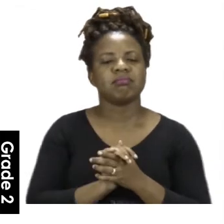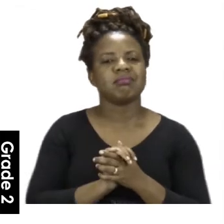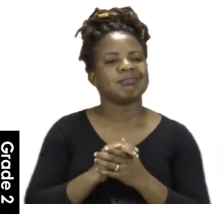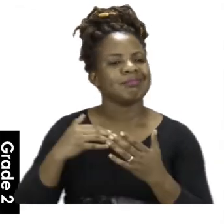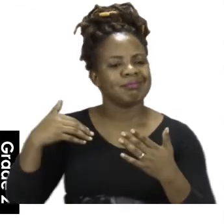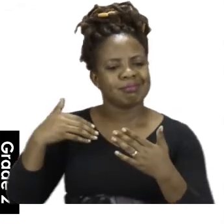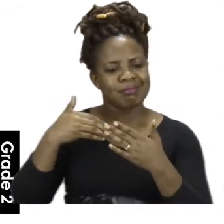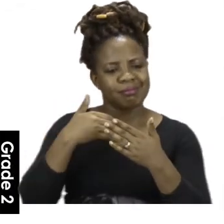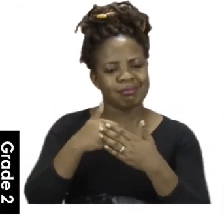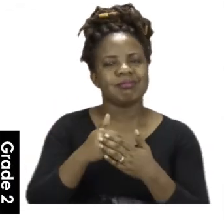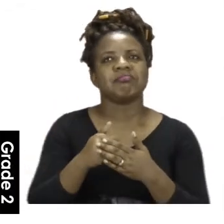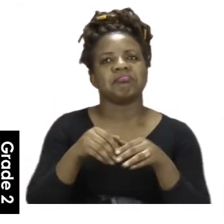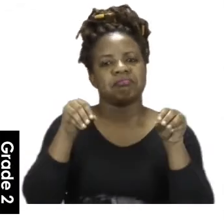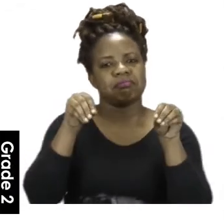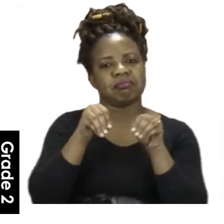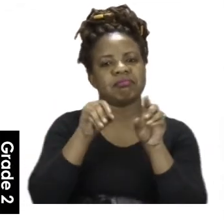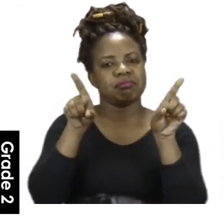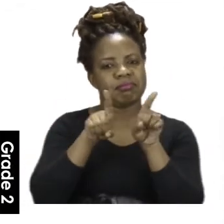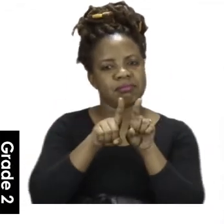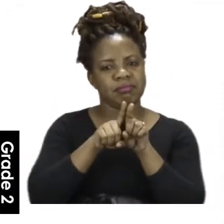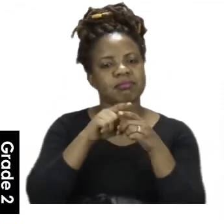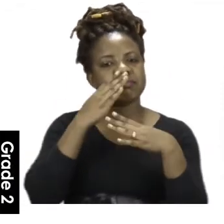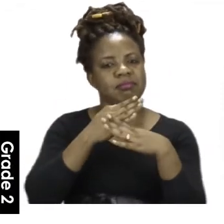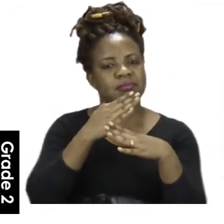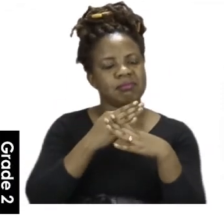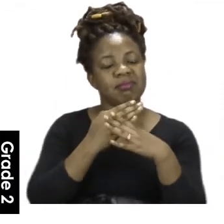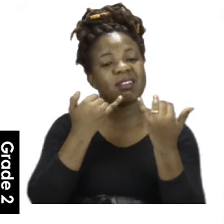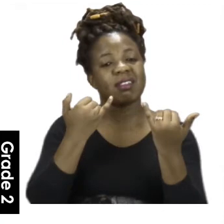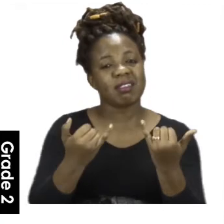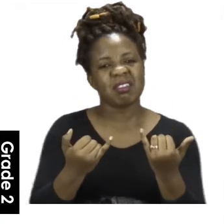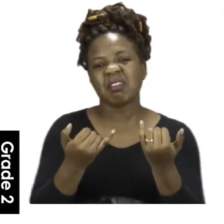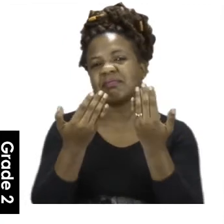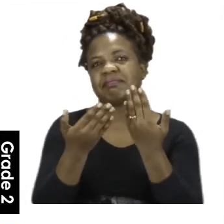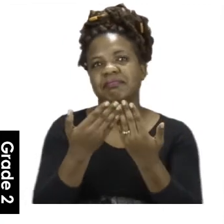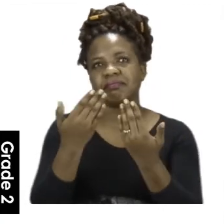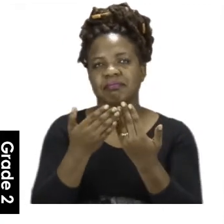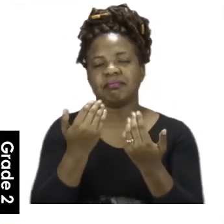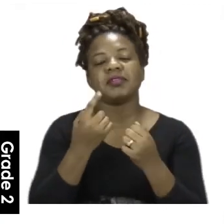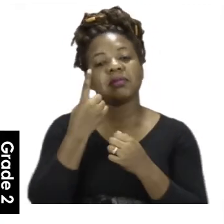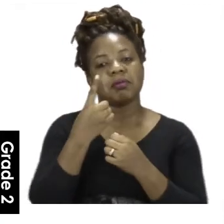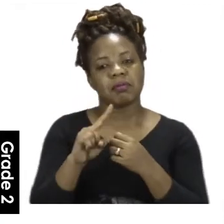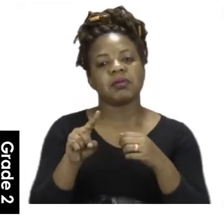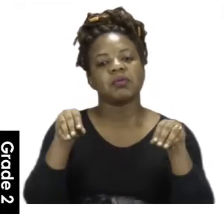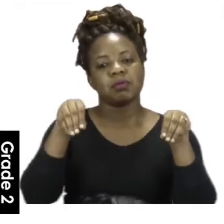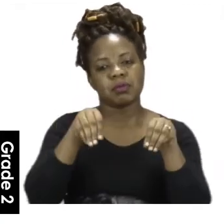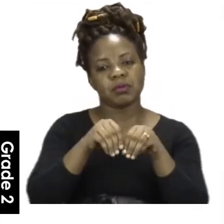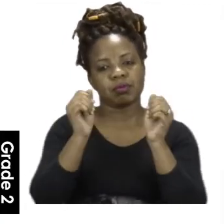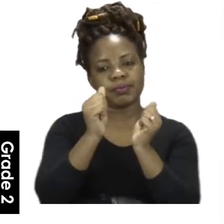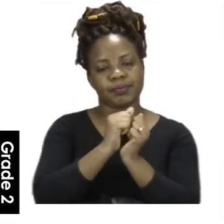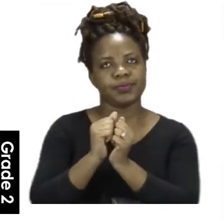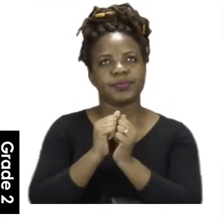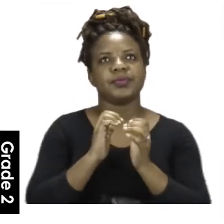now easy for you. But just in case, we're going to go through them together. So we're going to start